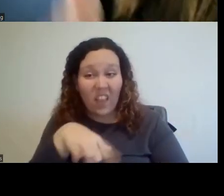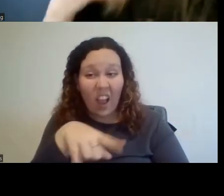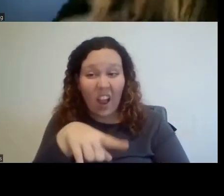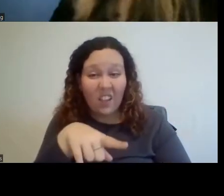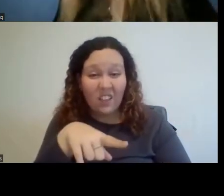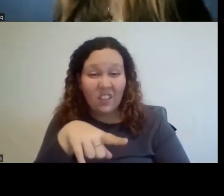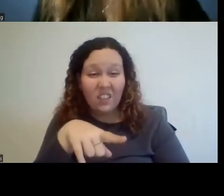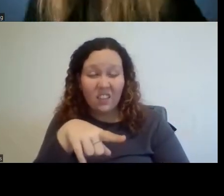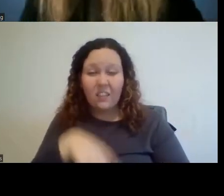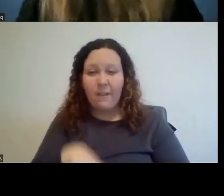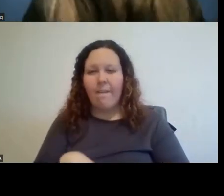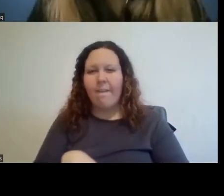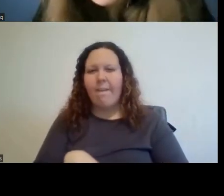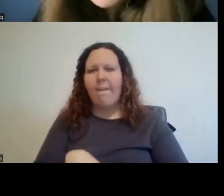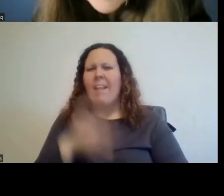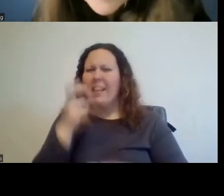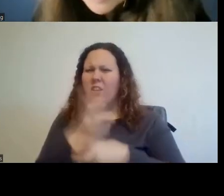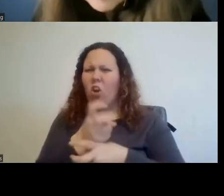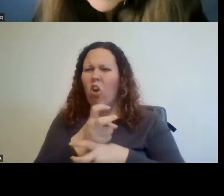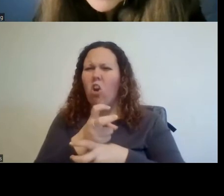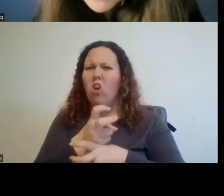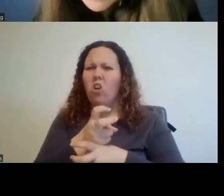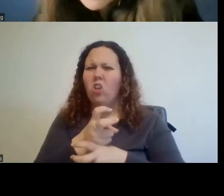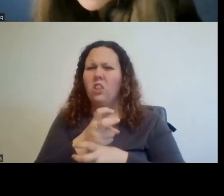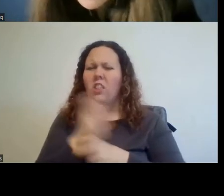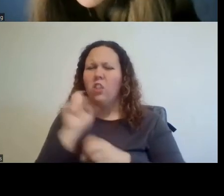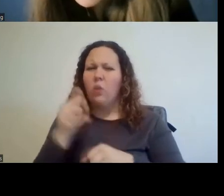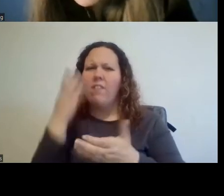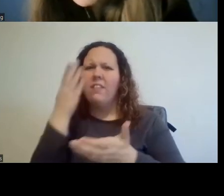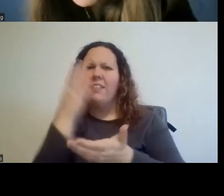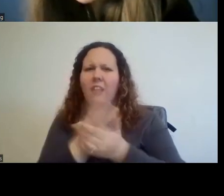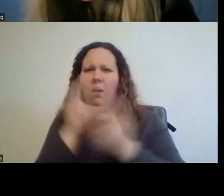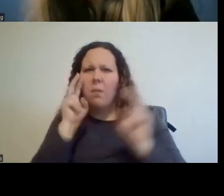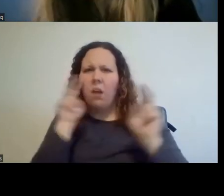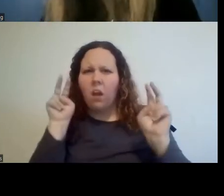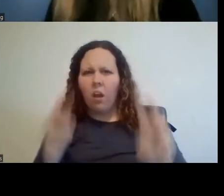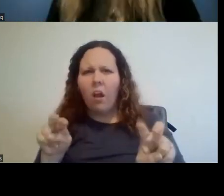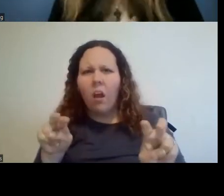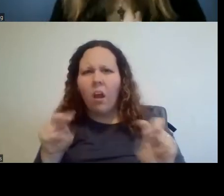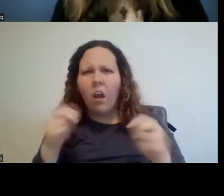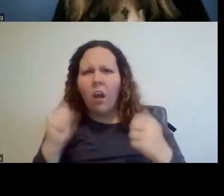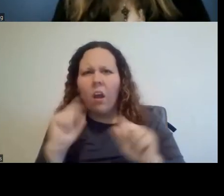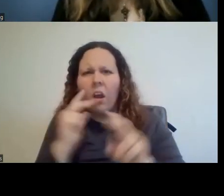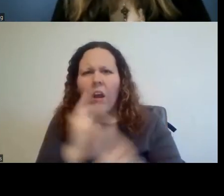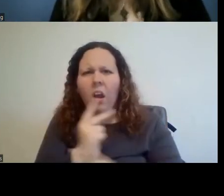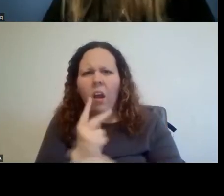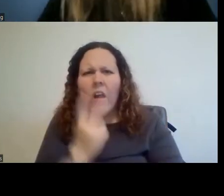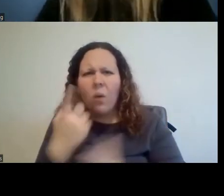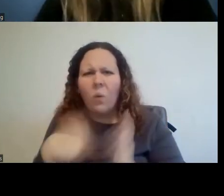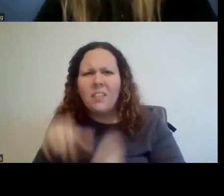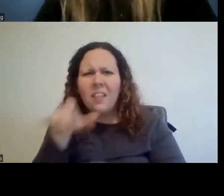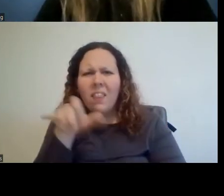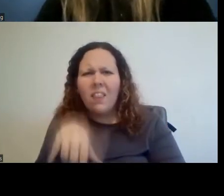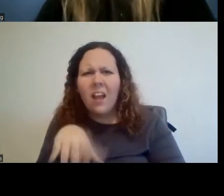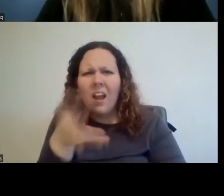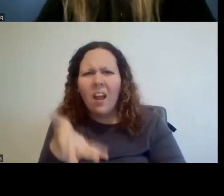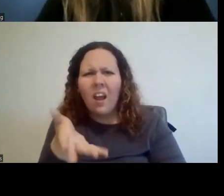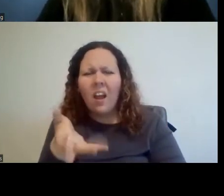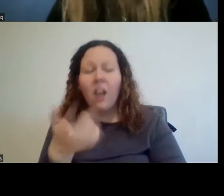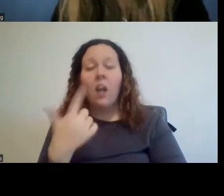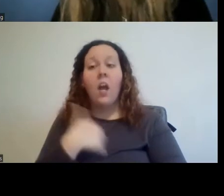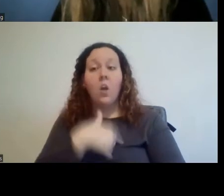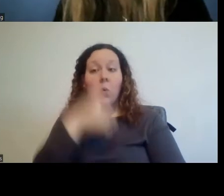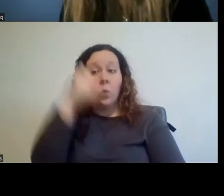that's it's really hard. You got to really stop and stare and try to figure out what that is. And we're adults. I mean, we